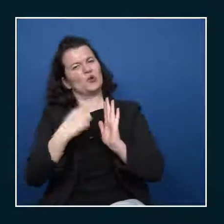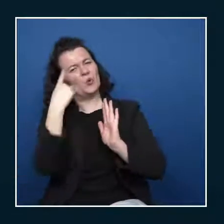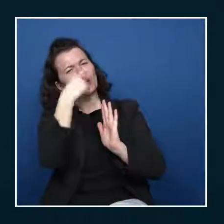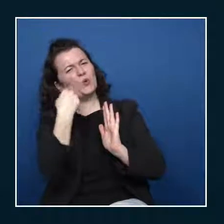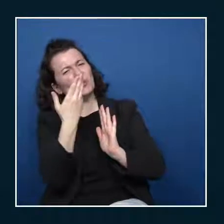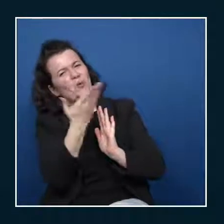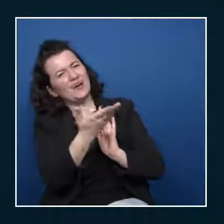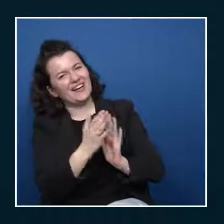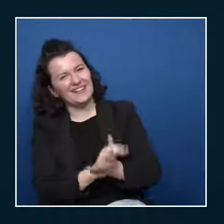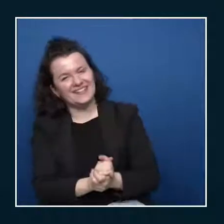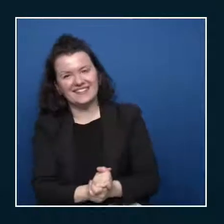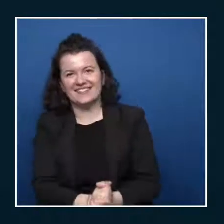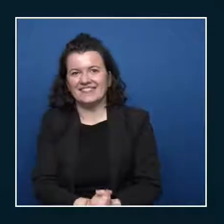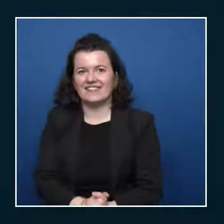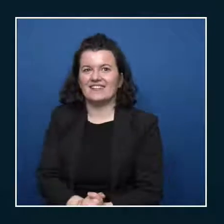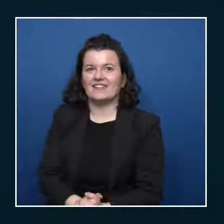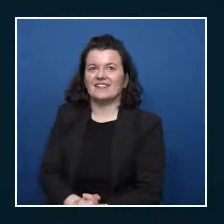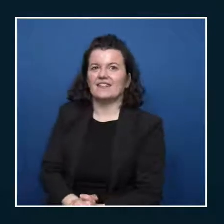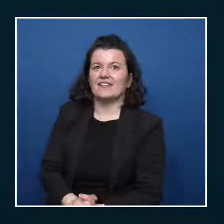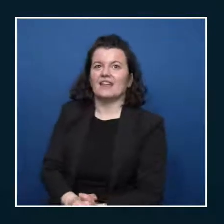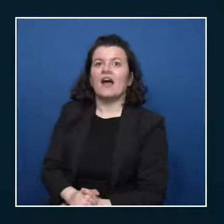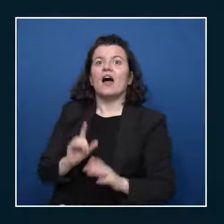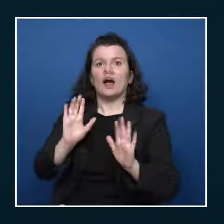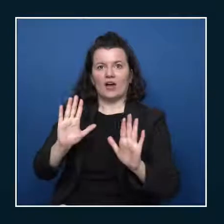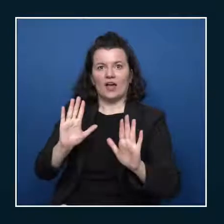Let me put on my professional face then.